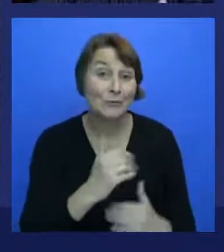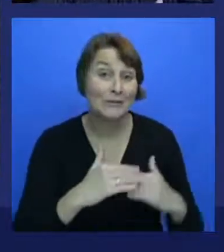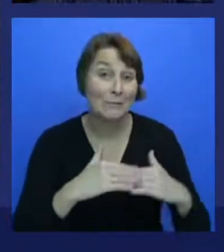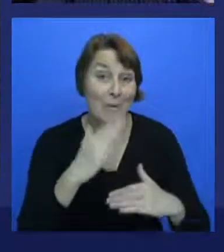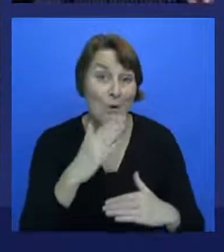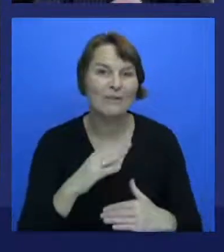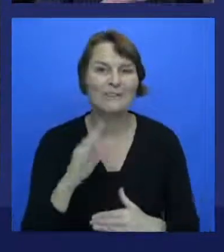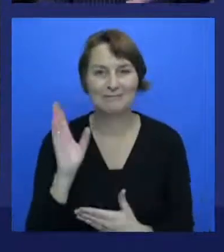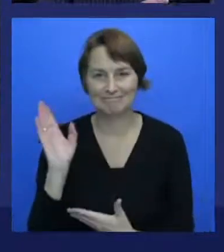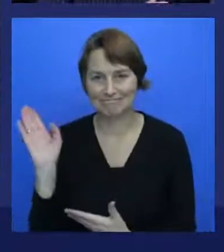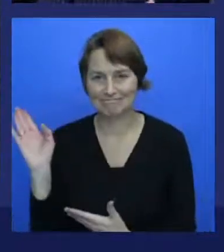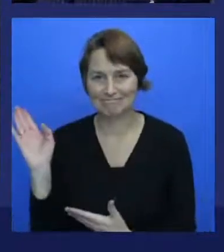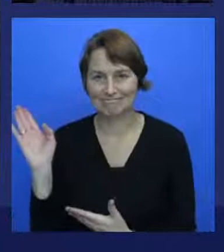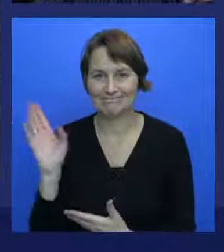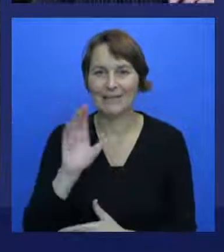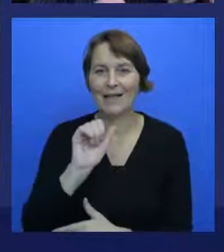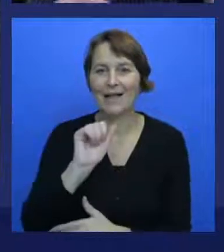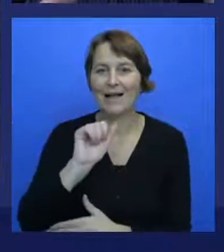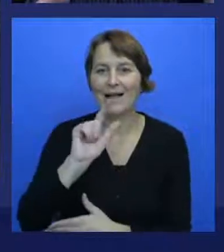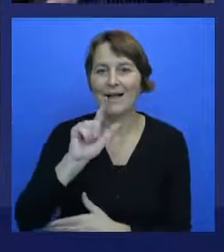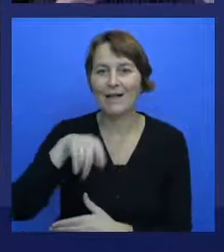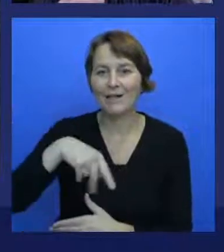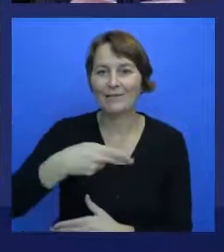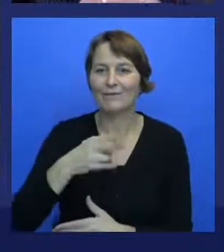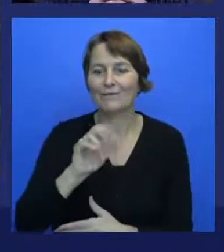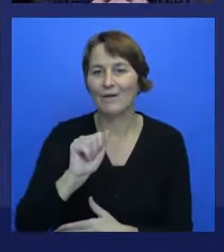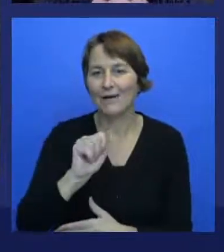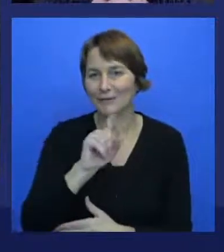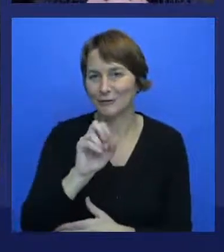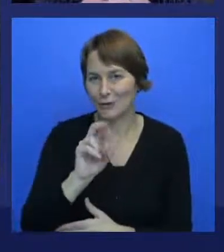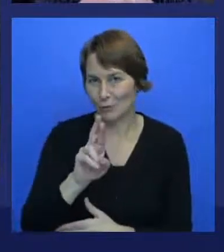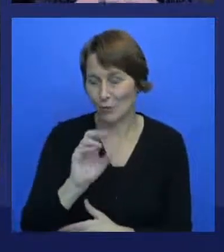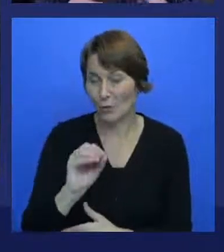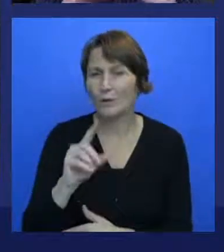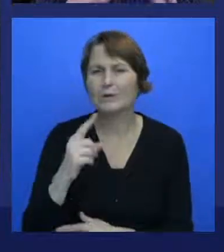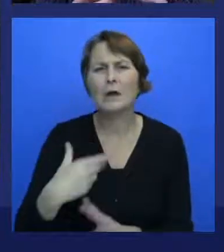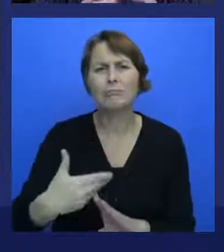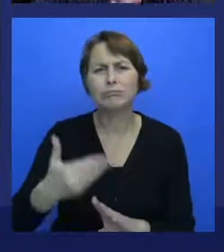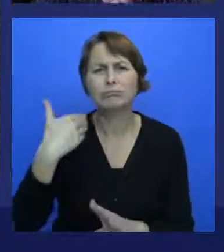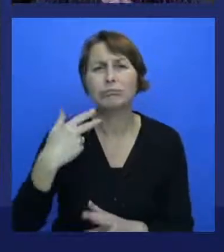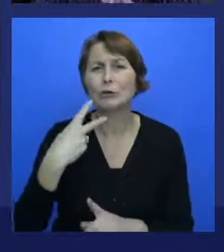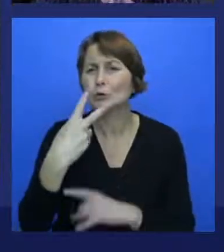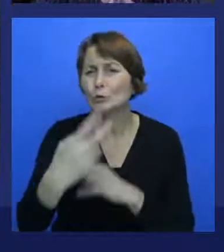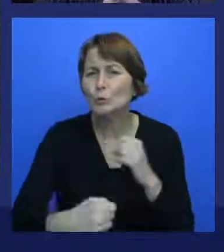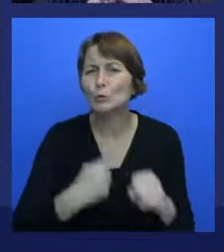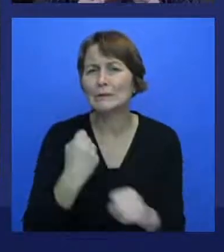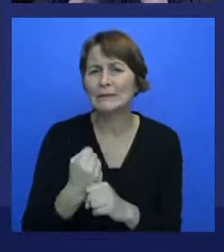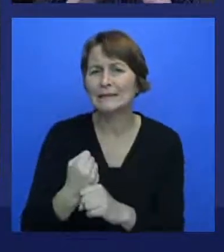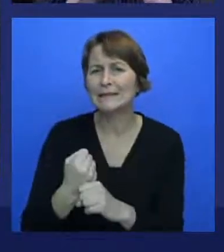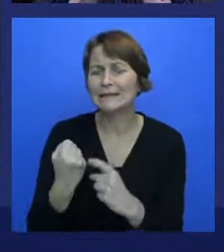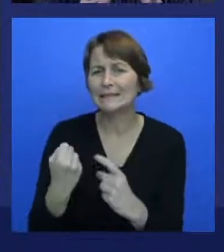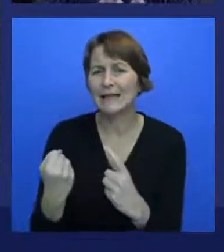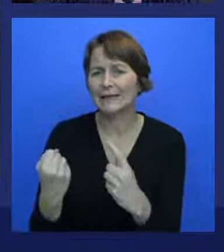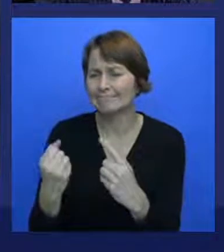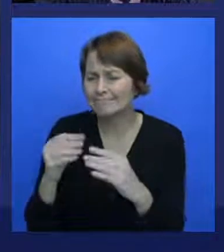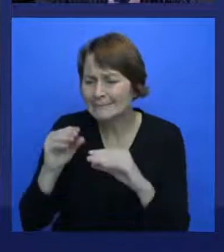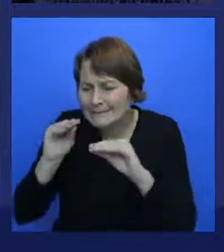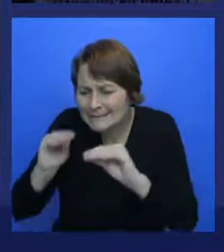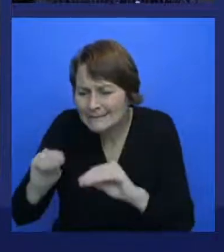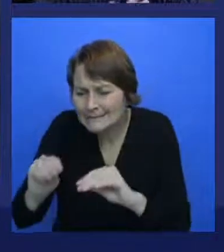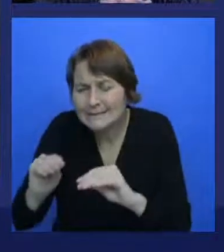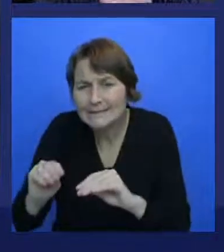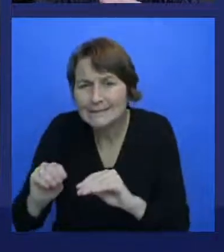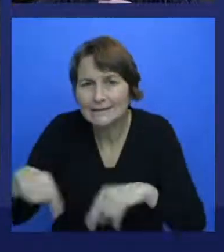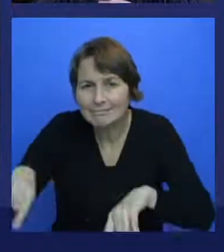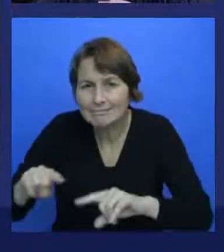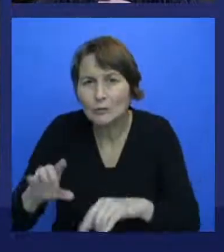did with AlphaGo, which took a couple of years to build, was sort of very traditional training model. And here with AlphaZero, they used a much more